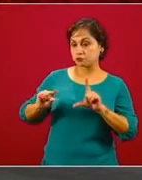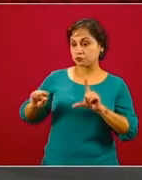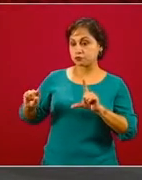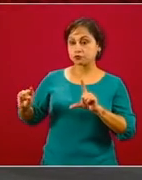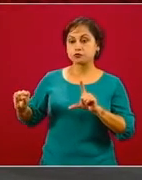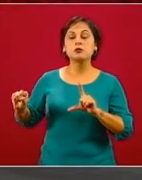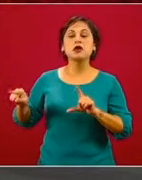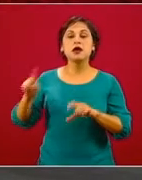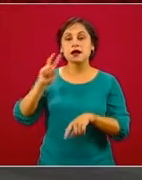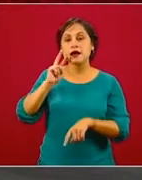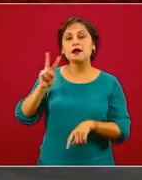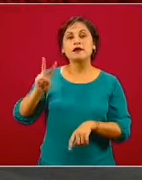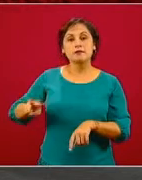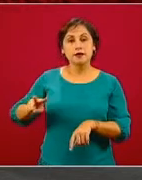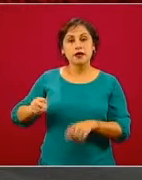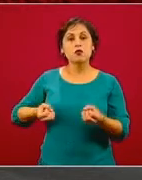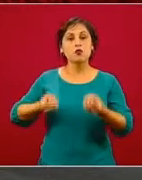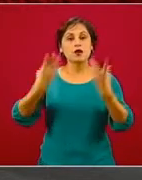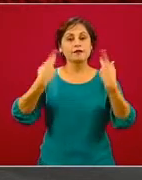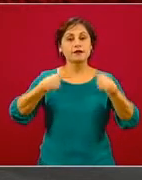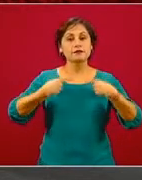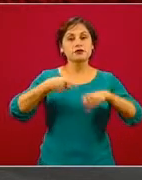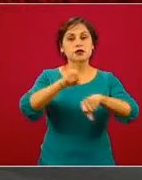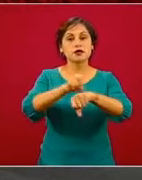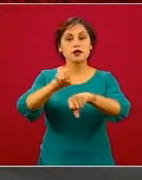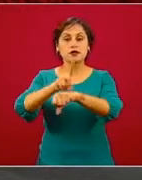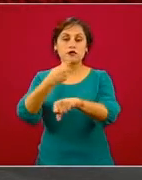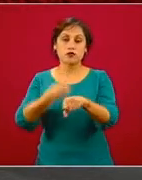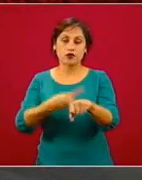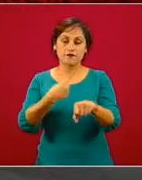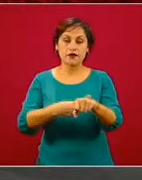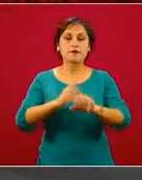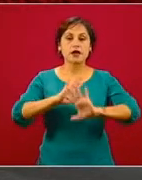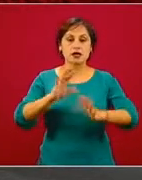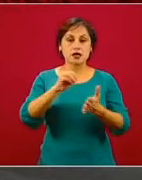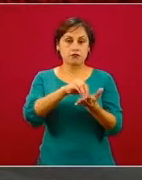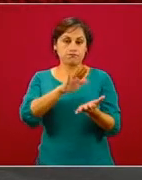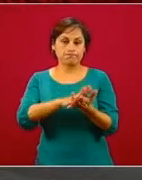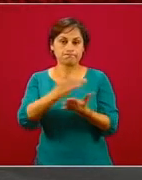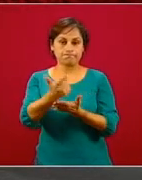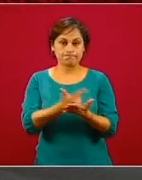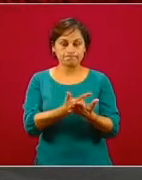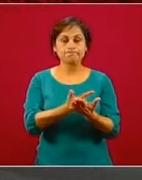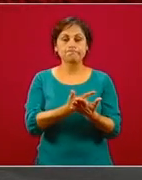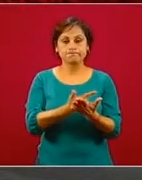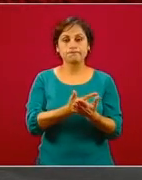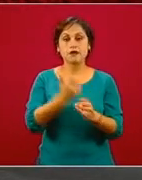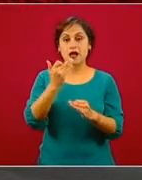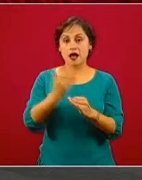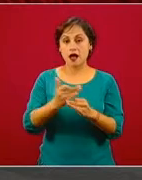This shows the corresponding point on the epidemic curve, the number of cases identified daily